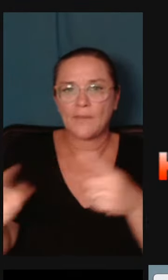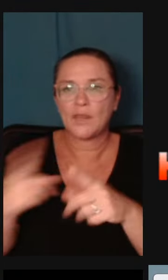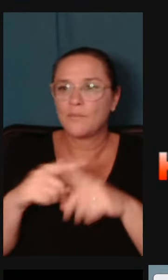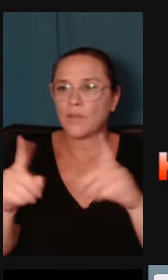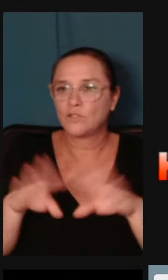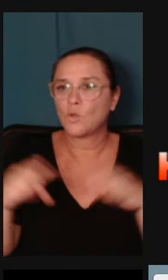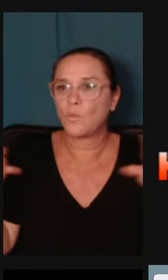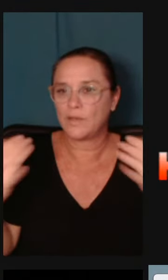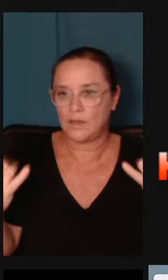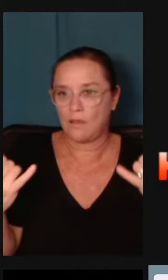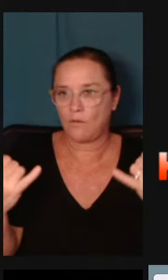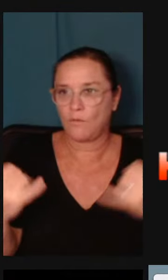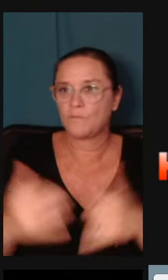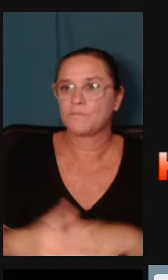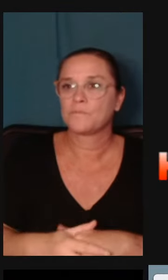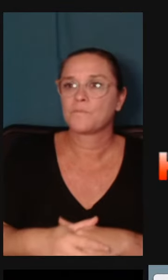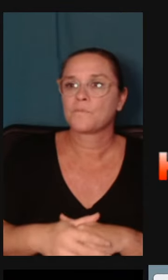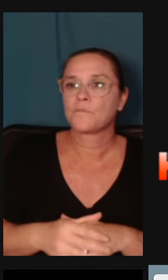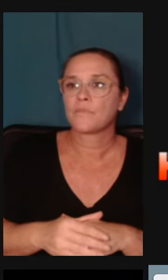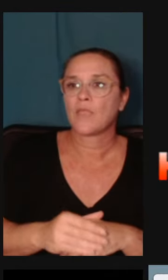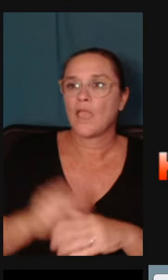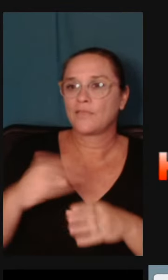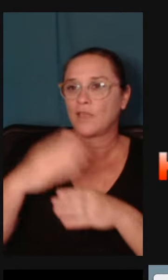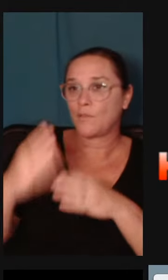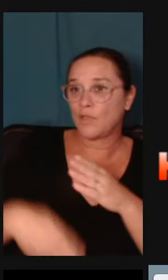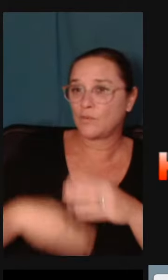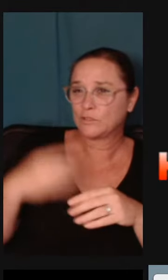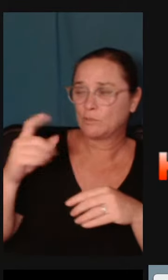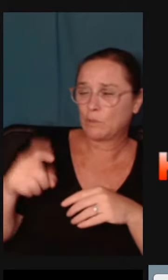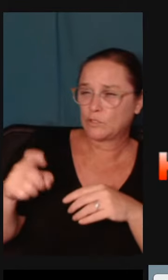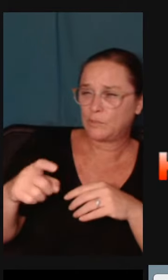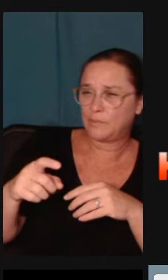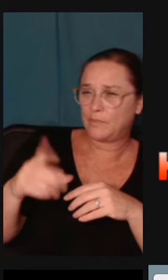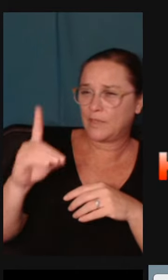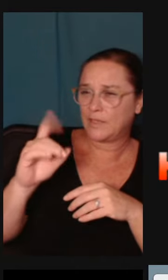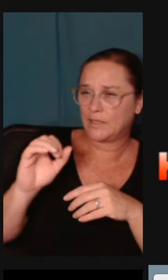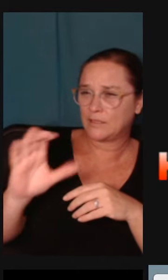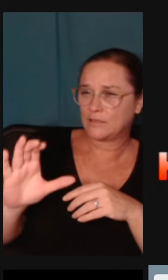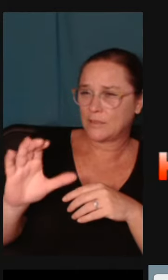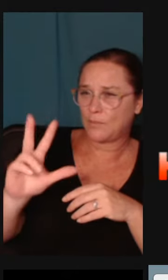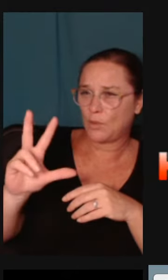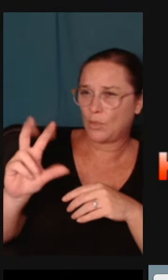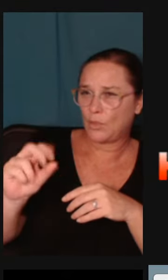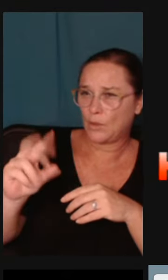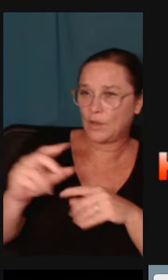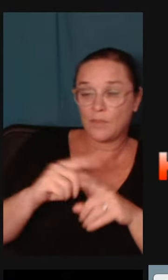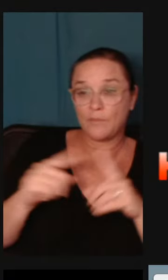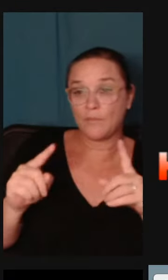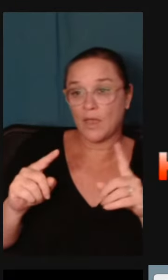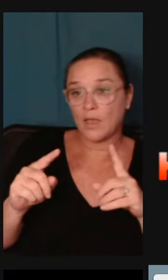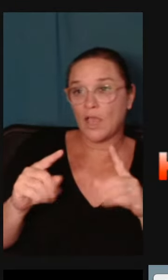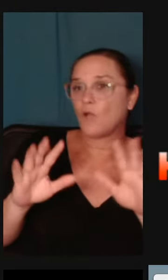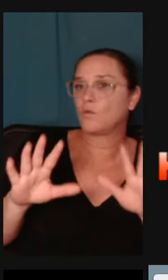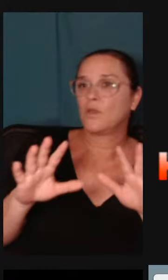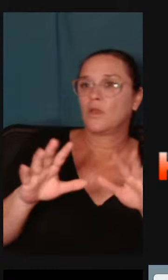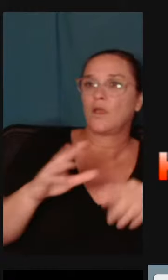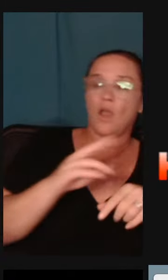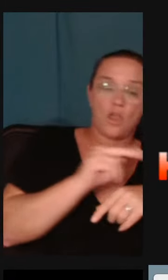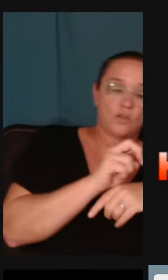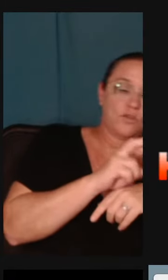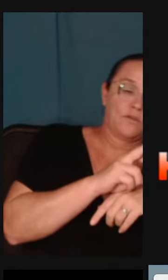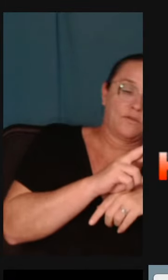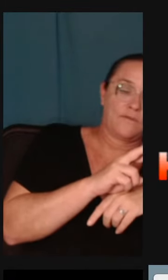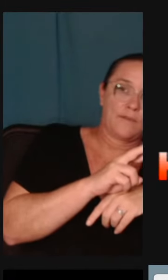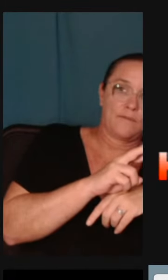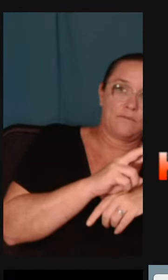hikers. The completion date was supposed to be on the 30th, but it's been pushed to December 31st. It seems